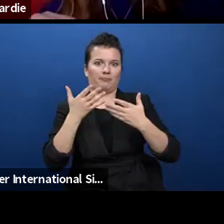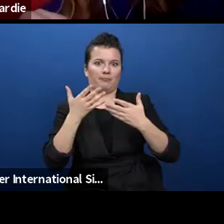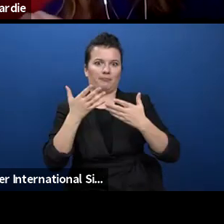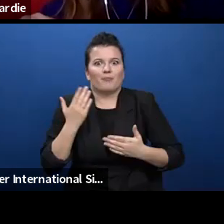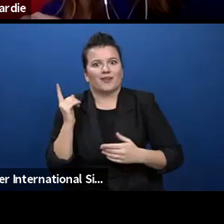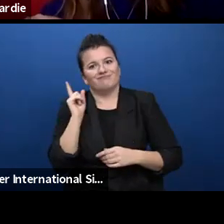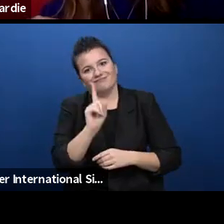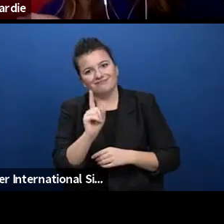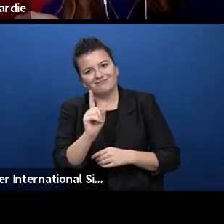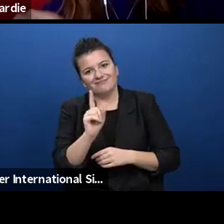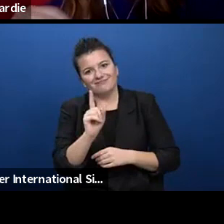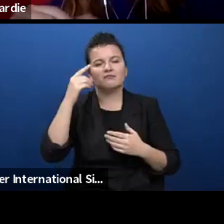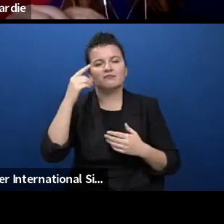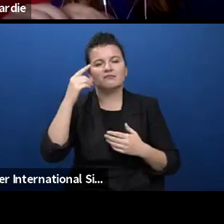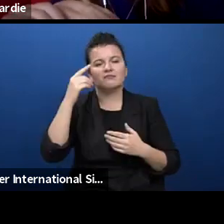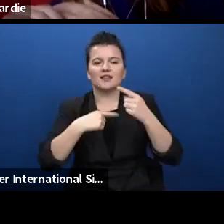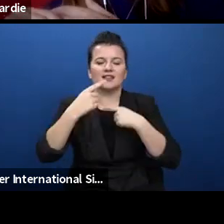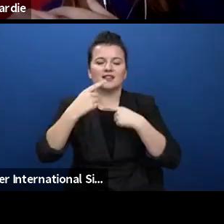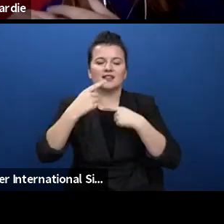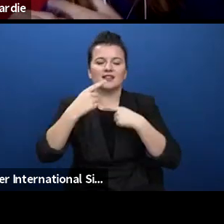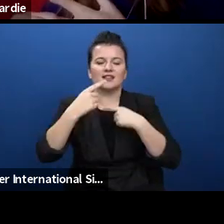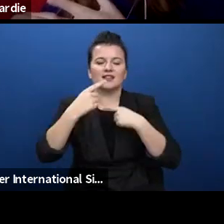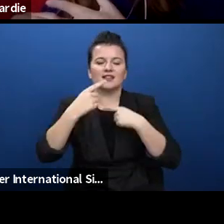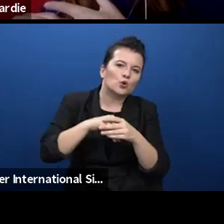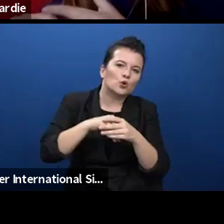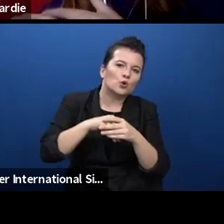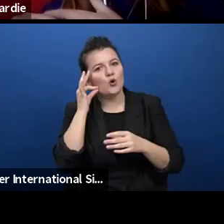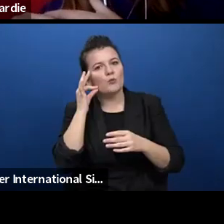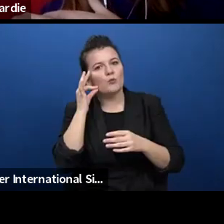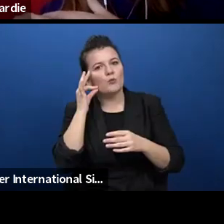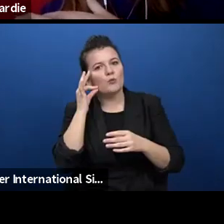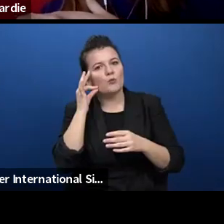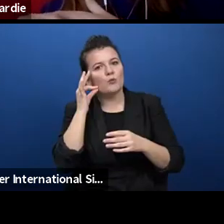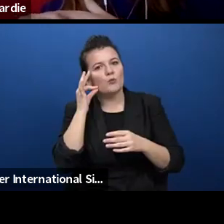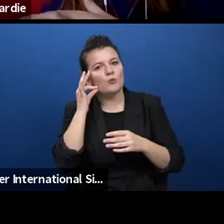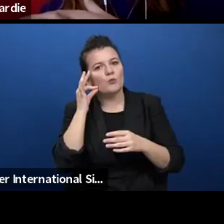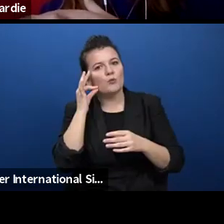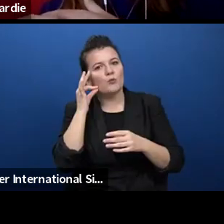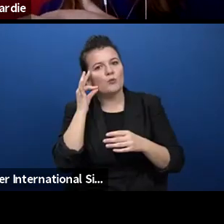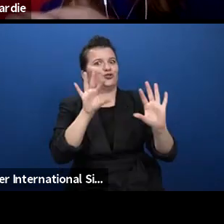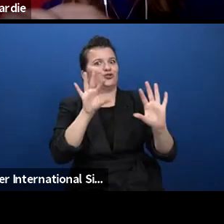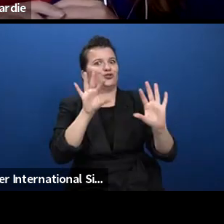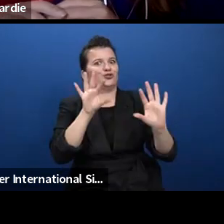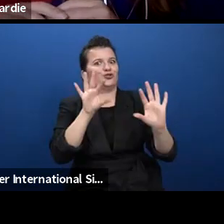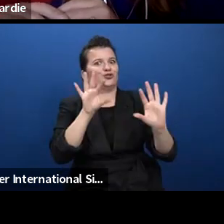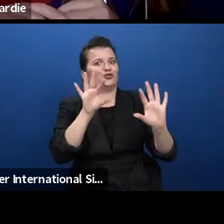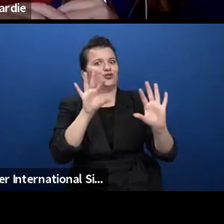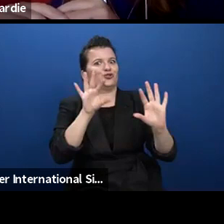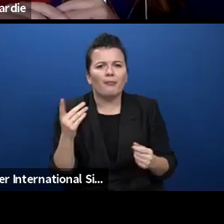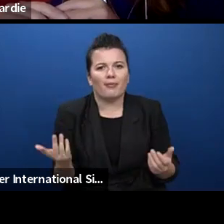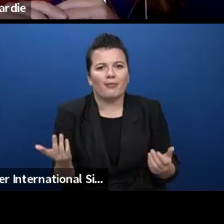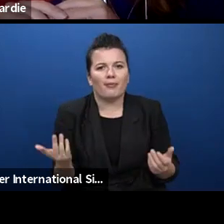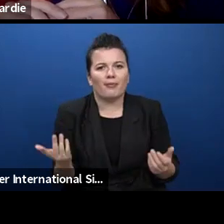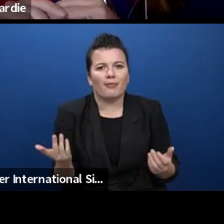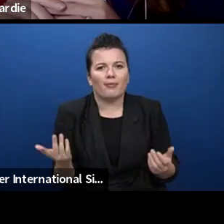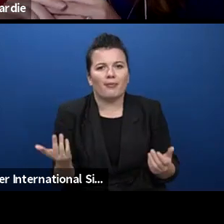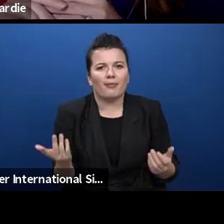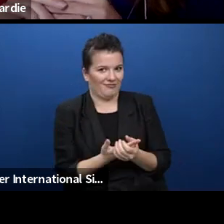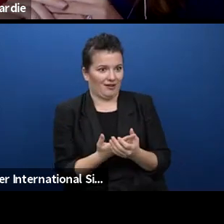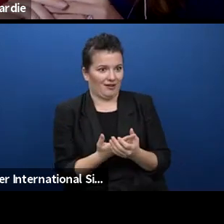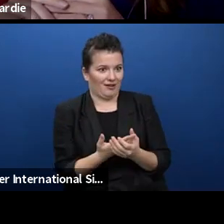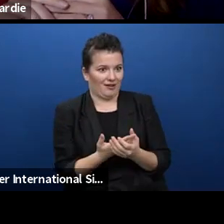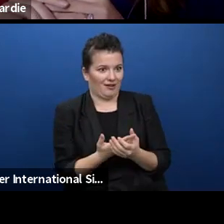what I need to talk about, you know, why there's no more inclusion of women in the program, which is very obvious, you know, but that there was only one female artist in the whole program in a